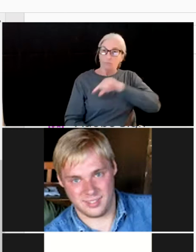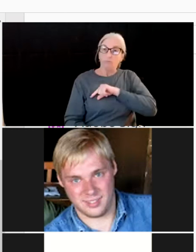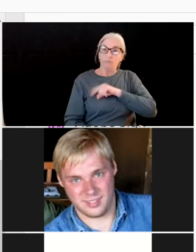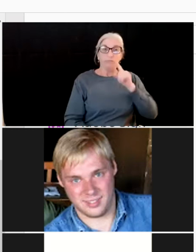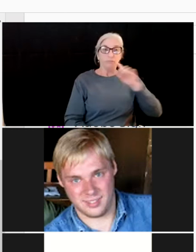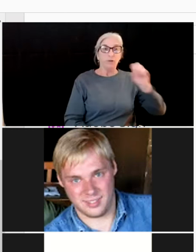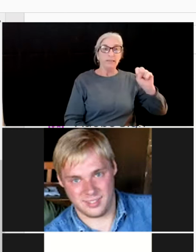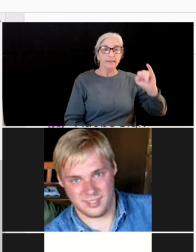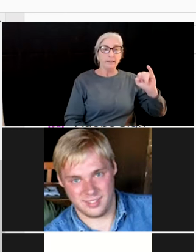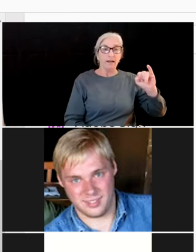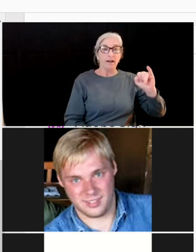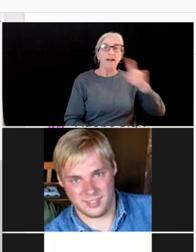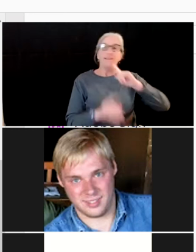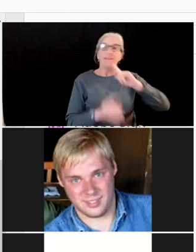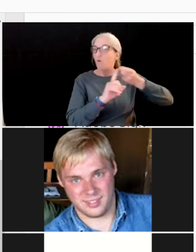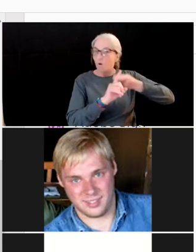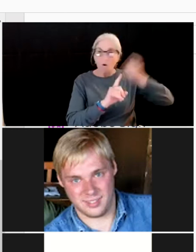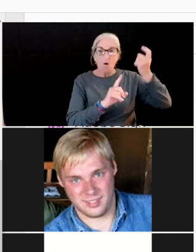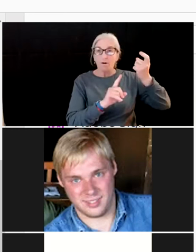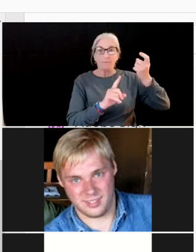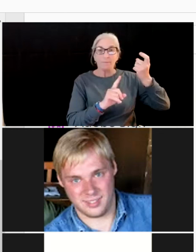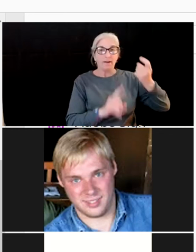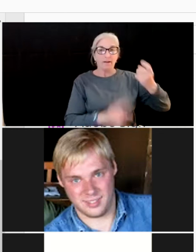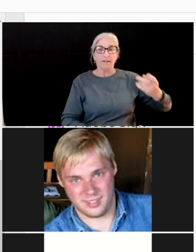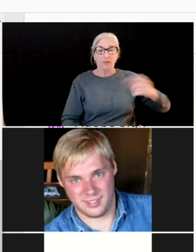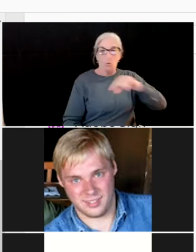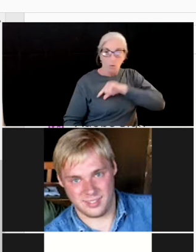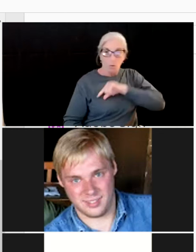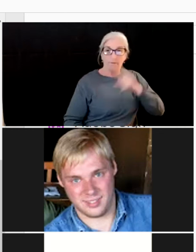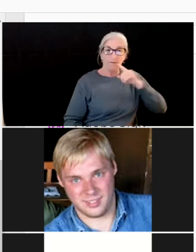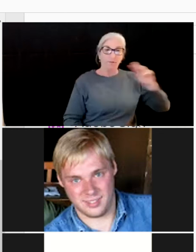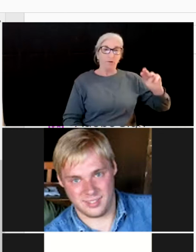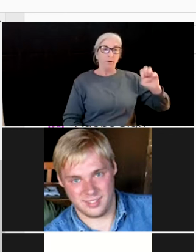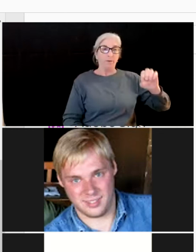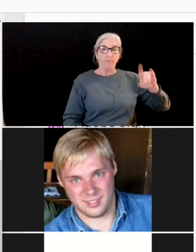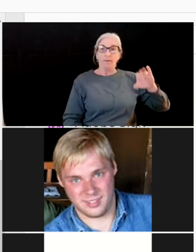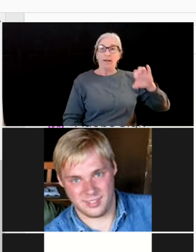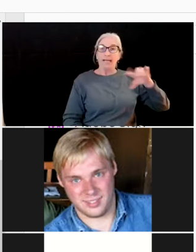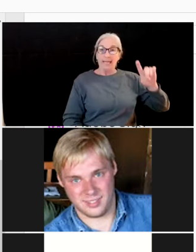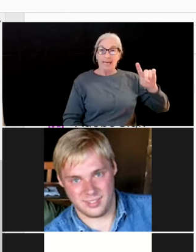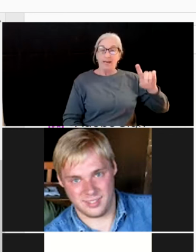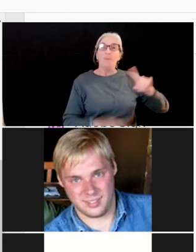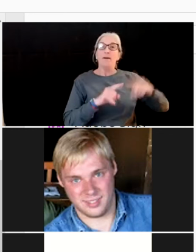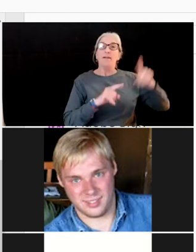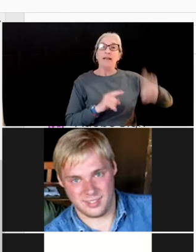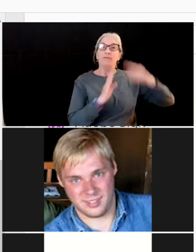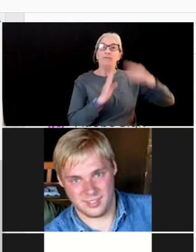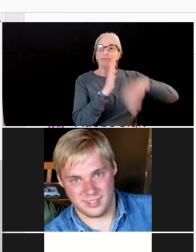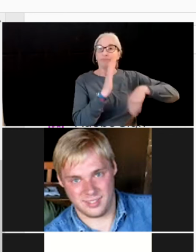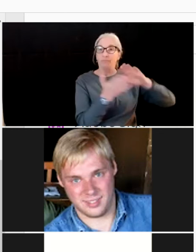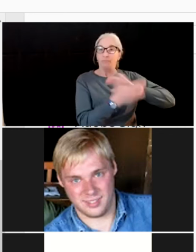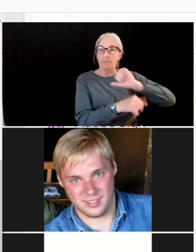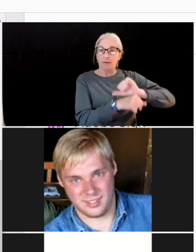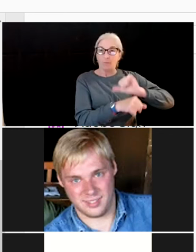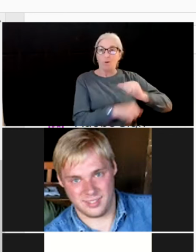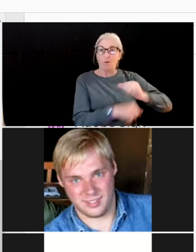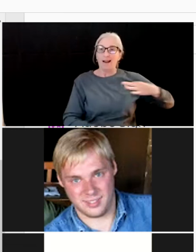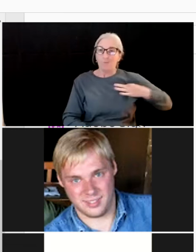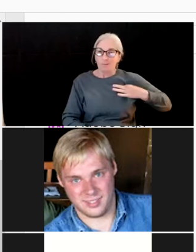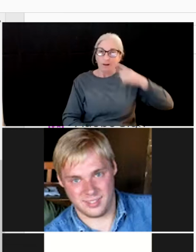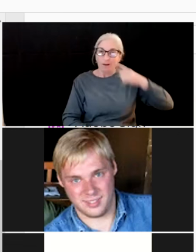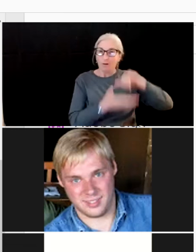they are automatically eligible for Medicaid, but they have to file a separate application for it, all right? And some